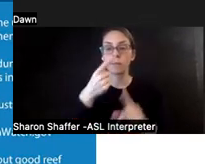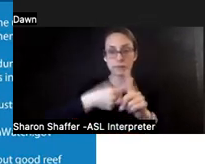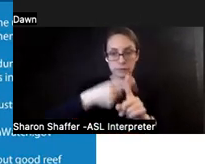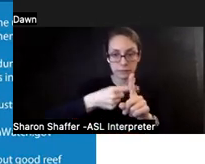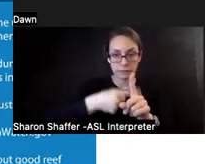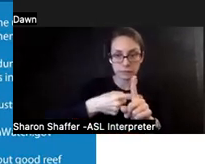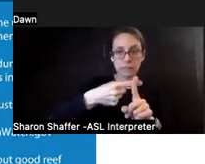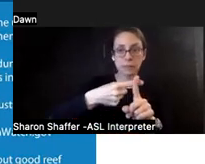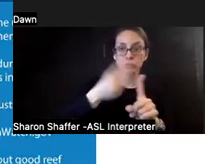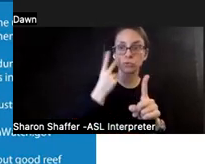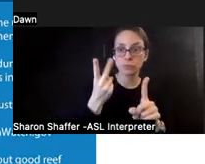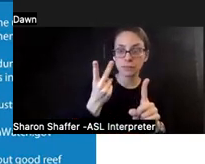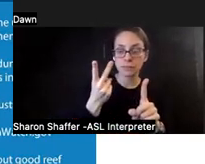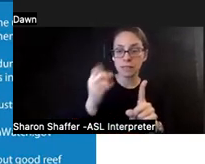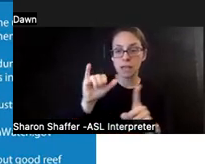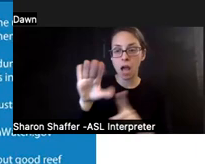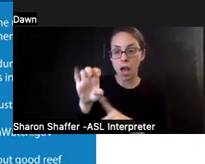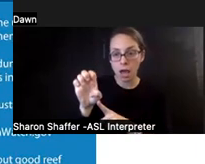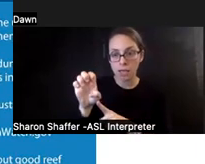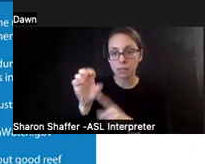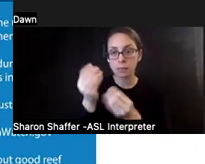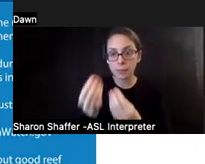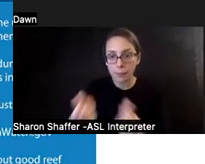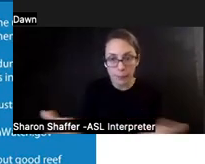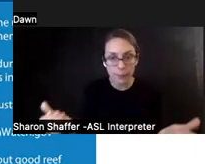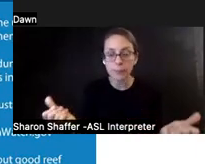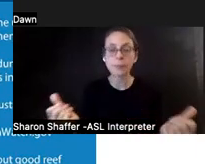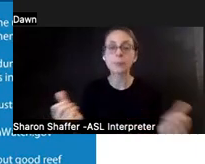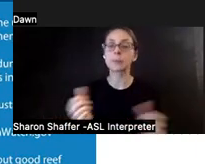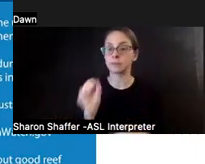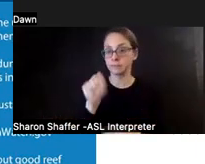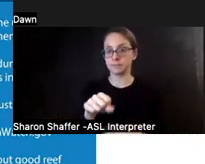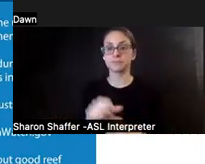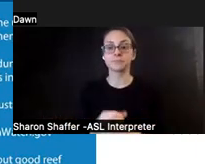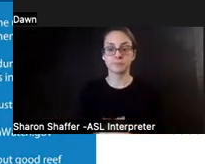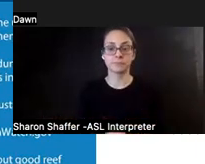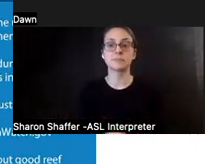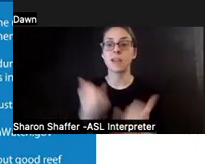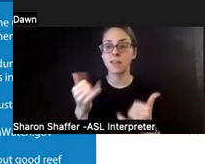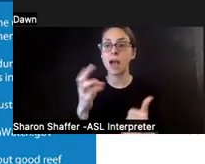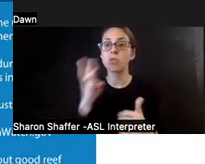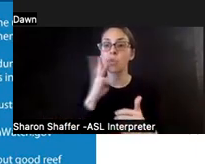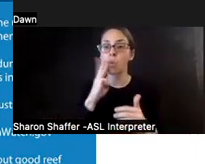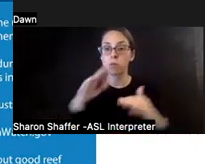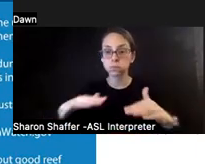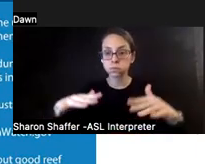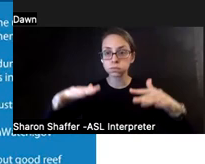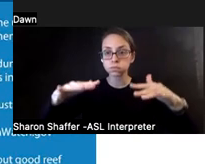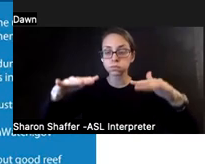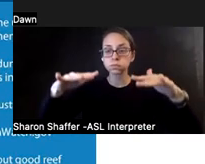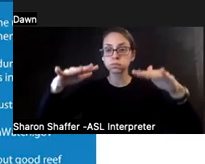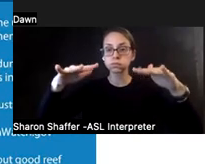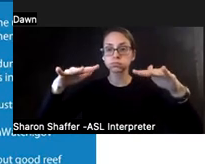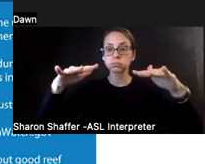ice melt, we're losing glaciers. And so a lot of the sea level is rising, which as water gets higher,